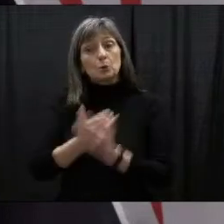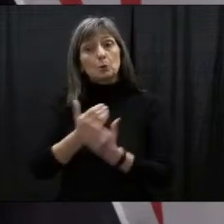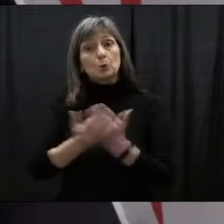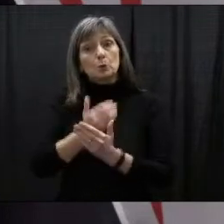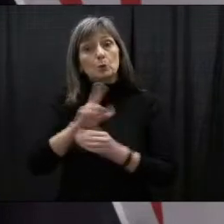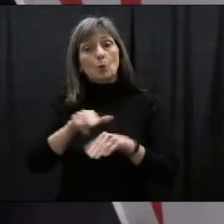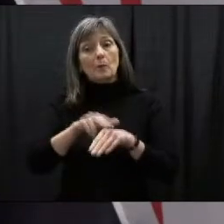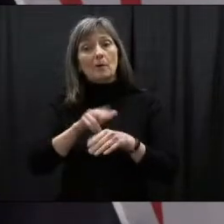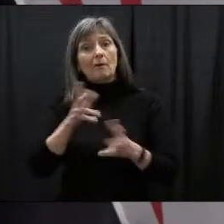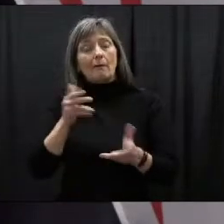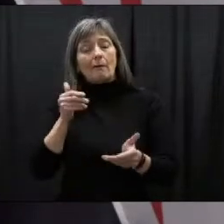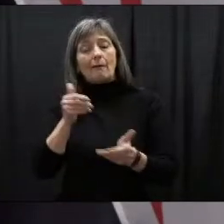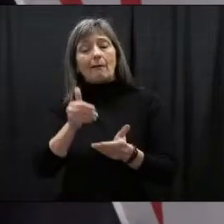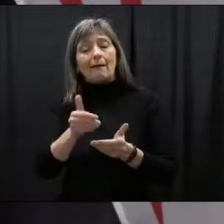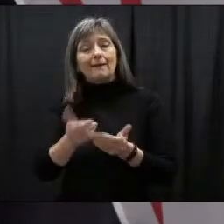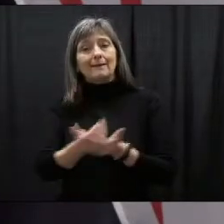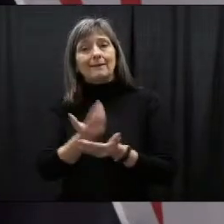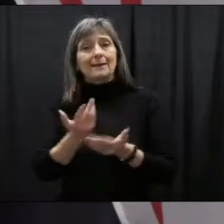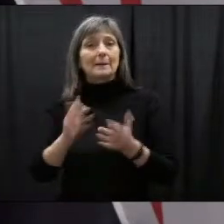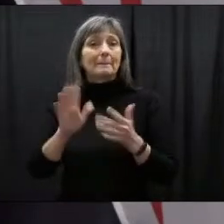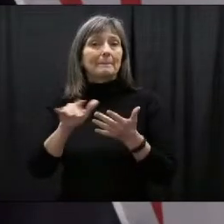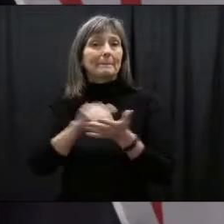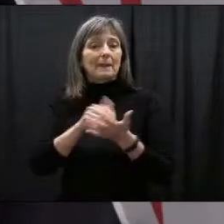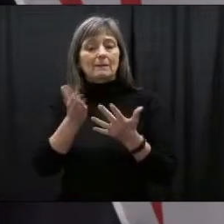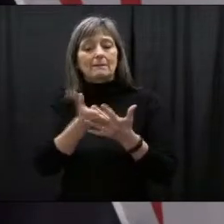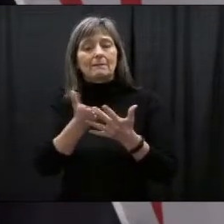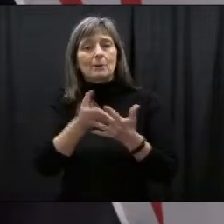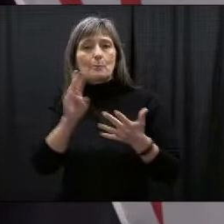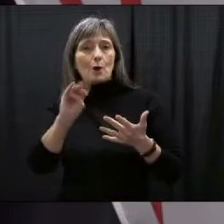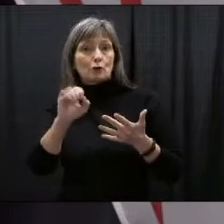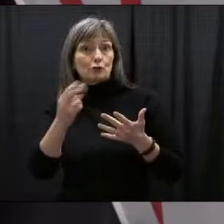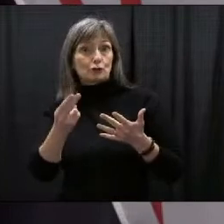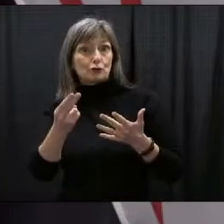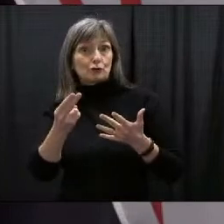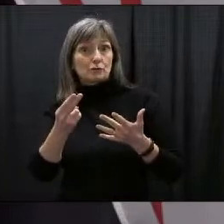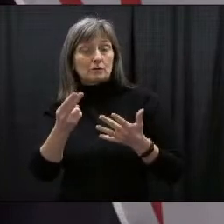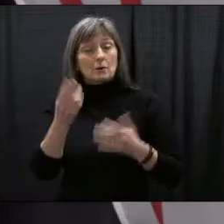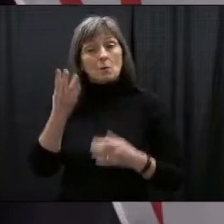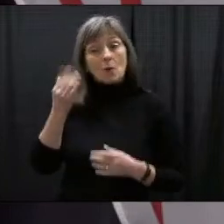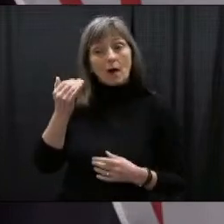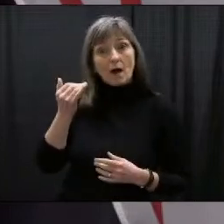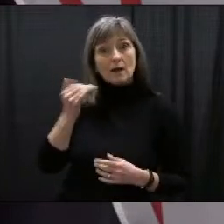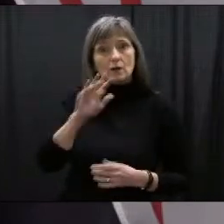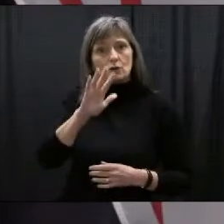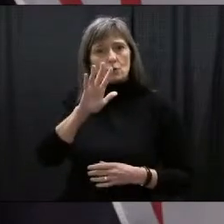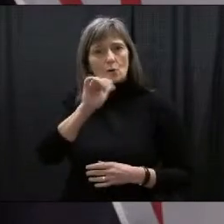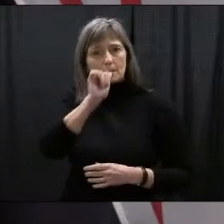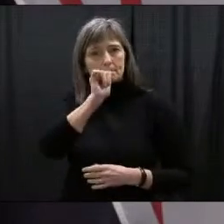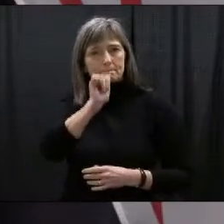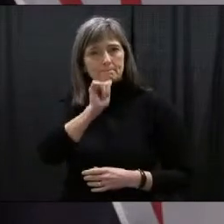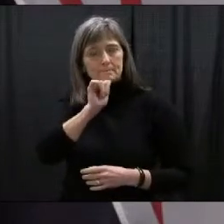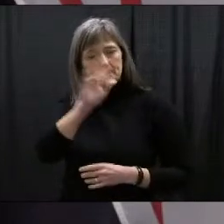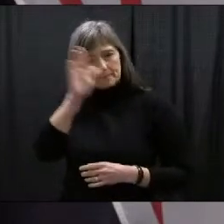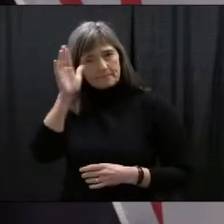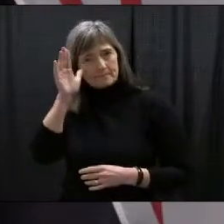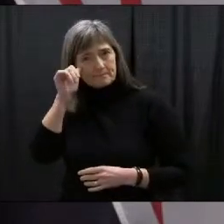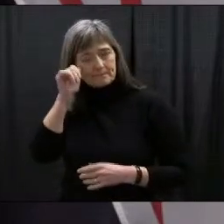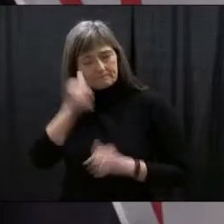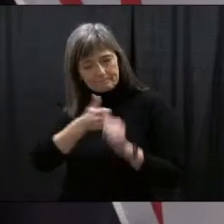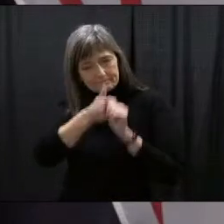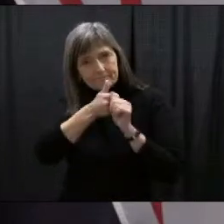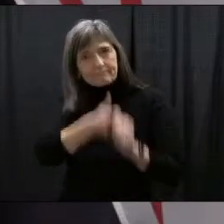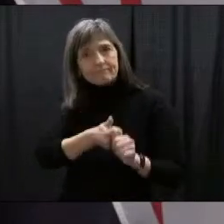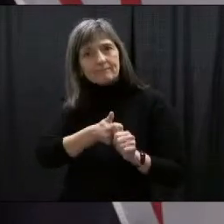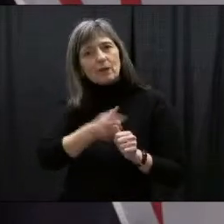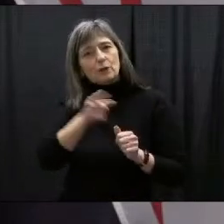March. This can only be done because of your vigilance, your compliance, your efforts, your determination to continue